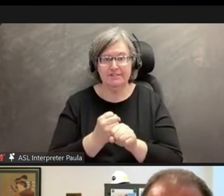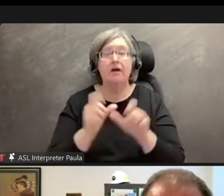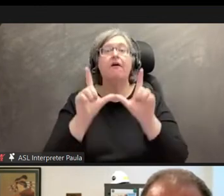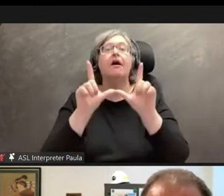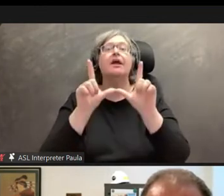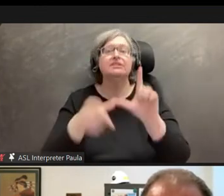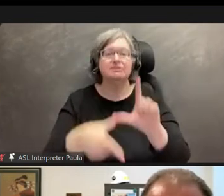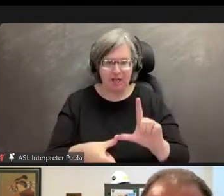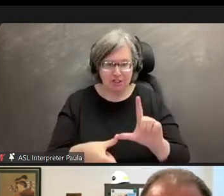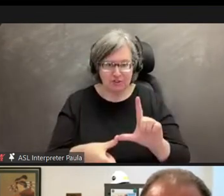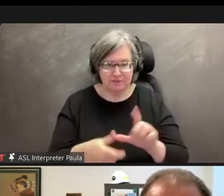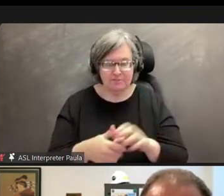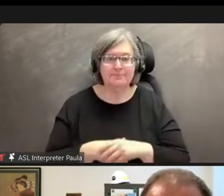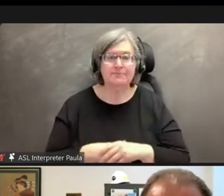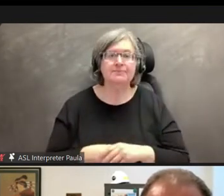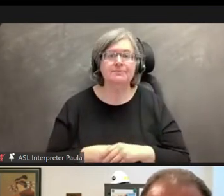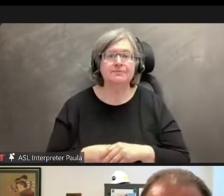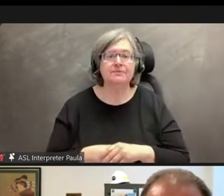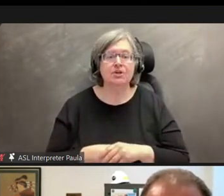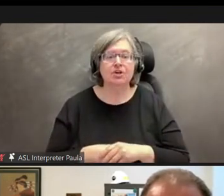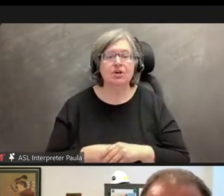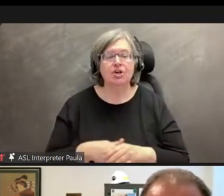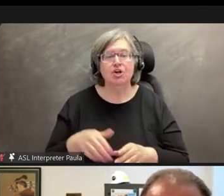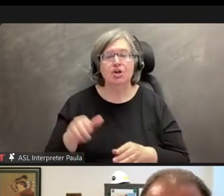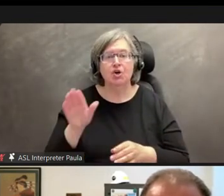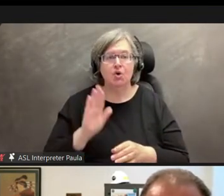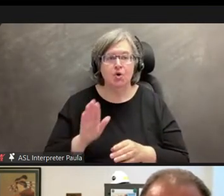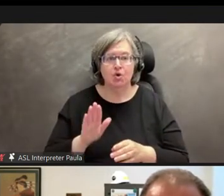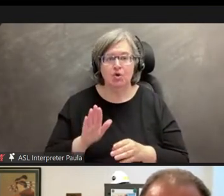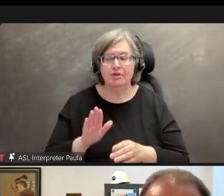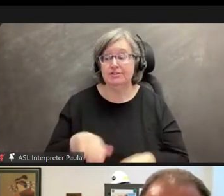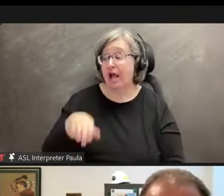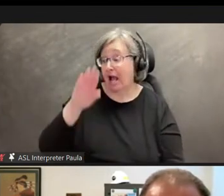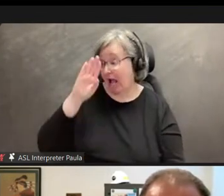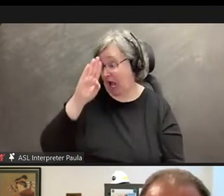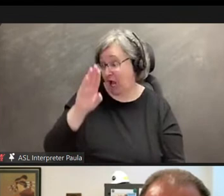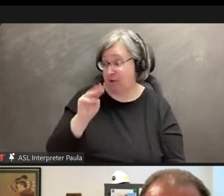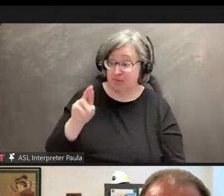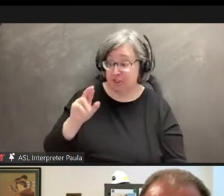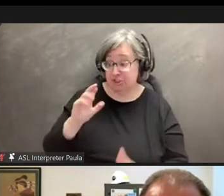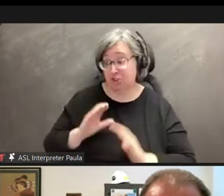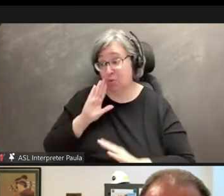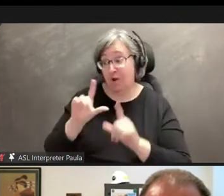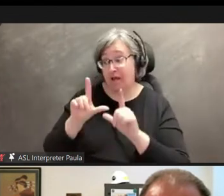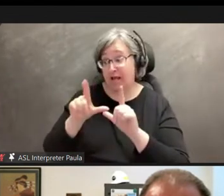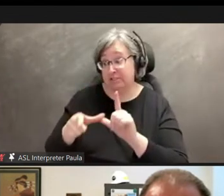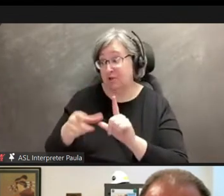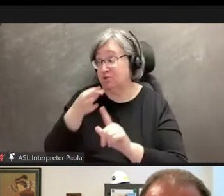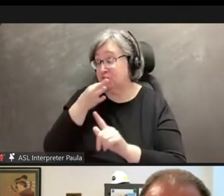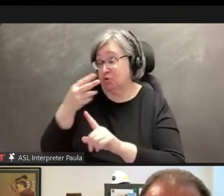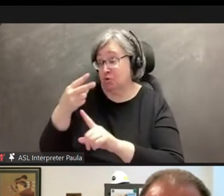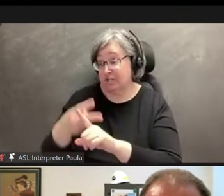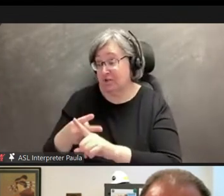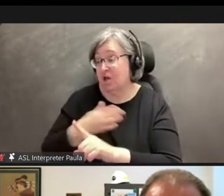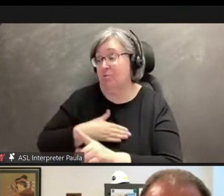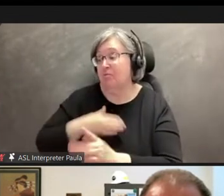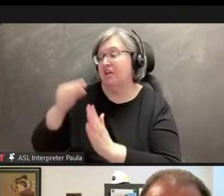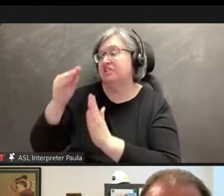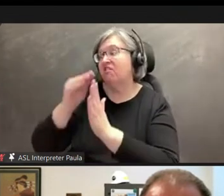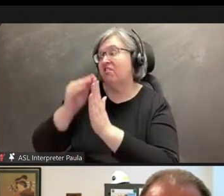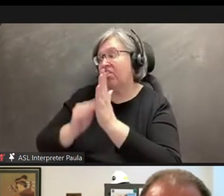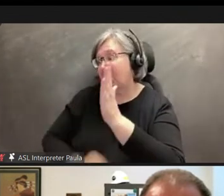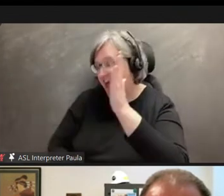expires. So again, it used to be, hi, Mr. Customer, you're going to be expiring in 2 months. Please fill out this